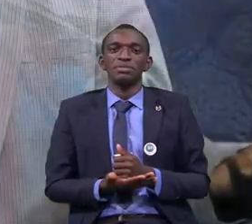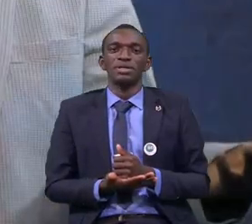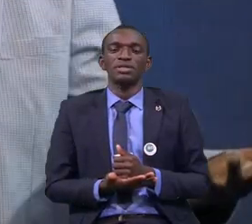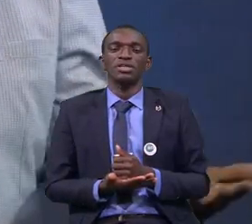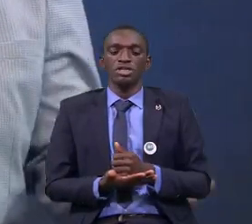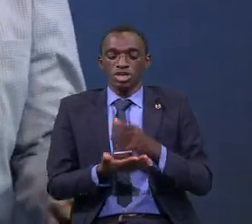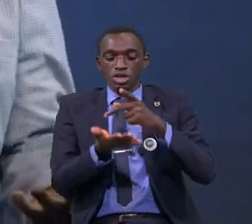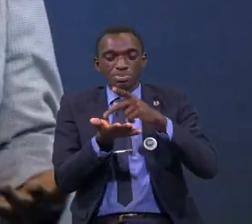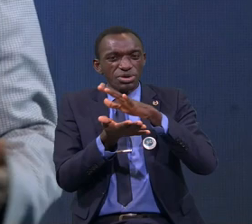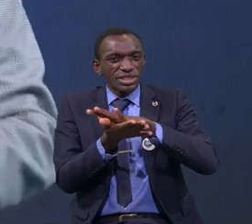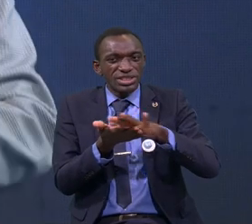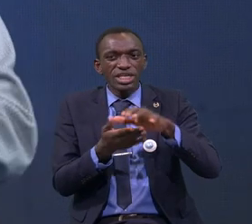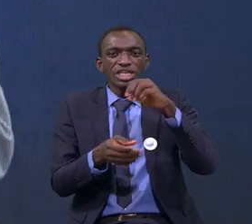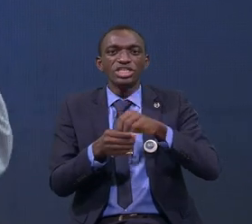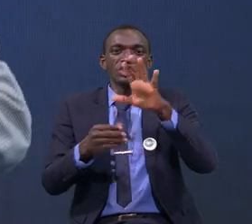Purity in your life.